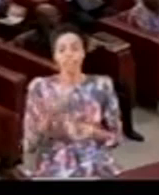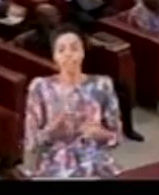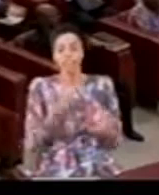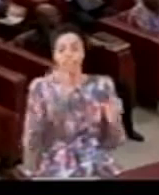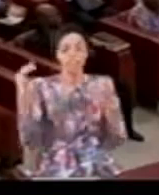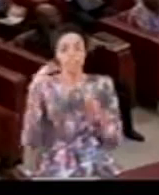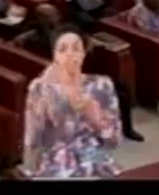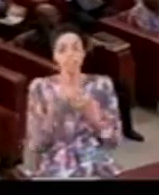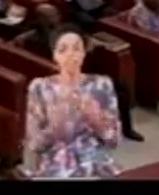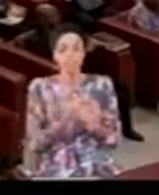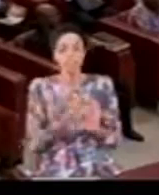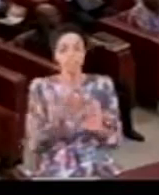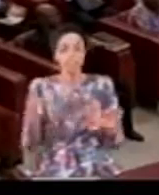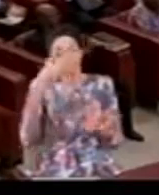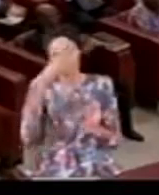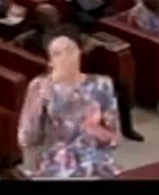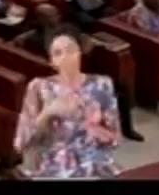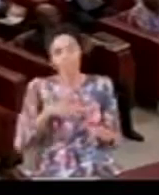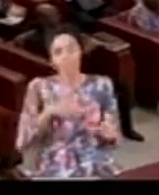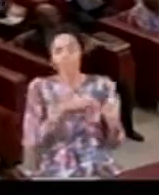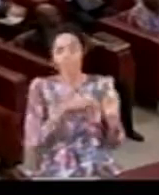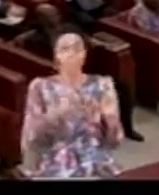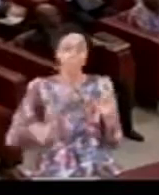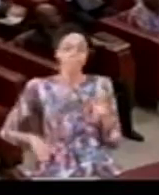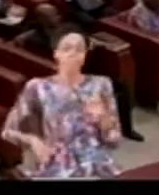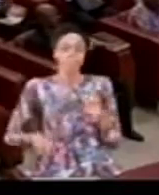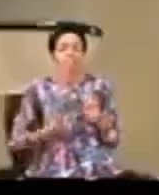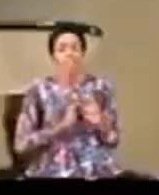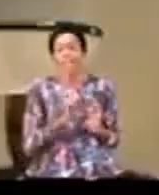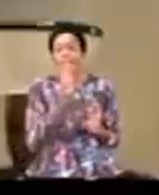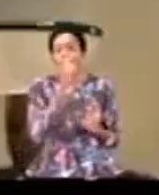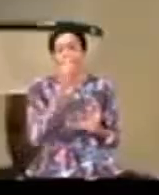on the battlefield for my